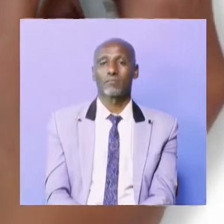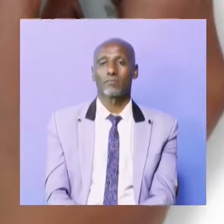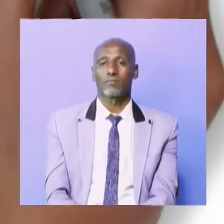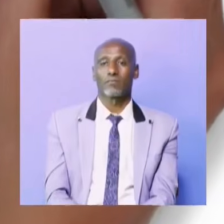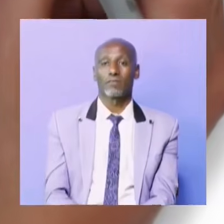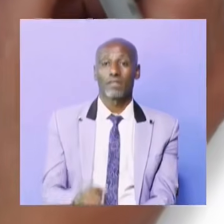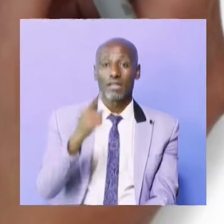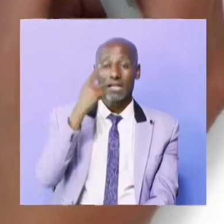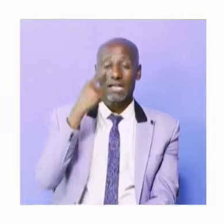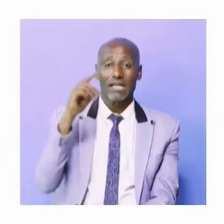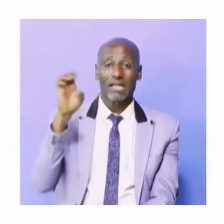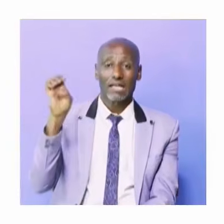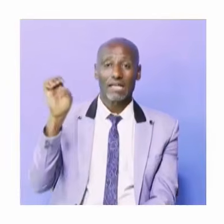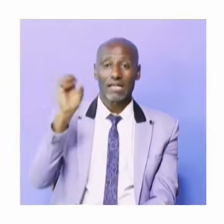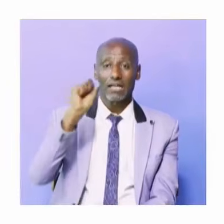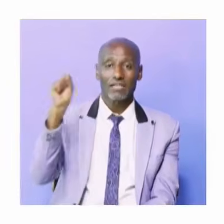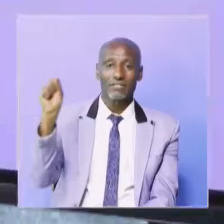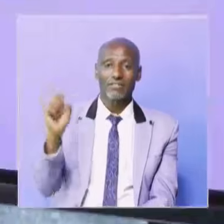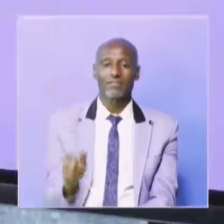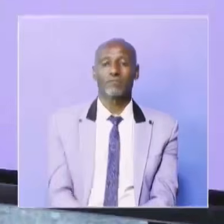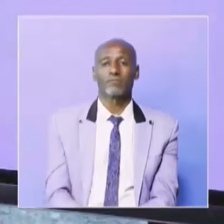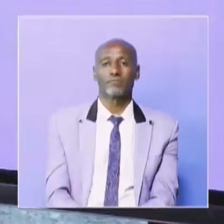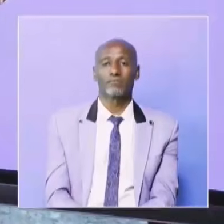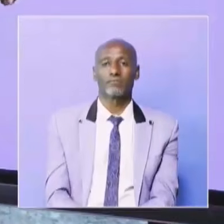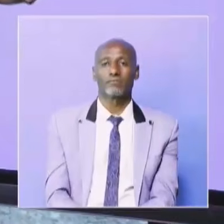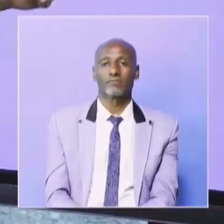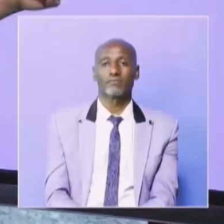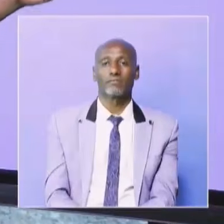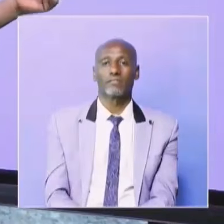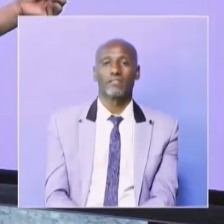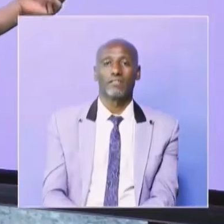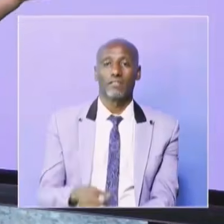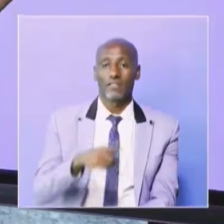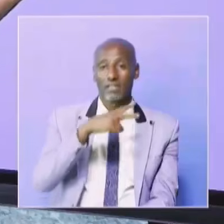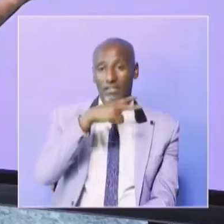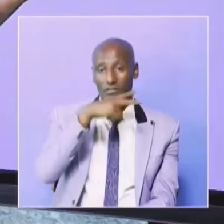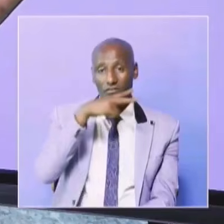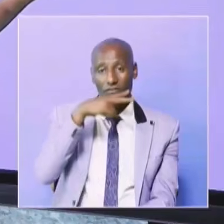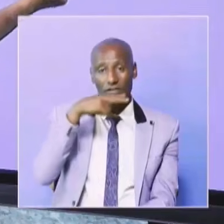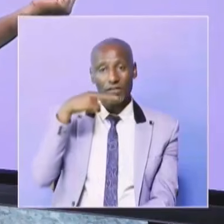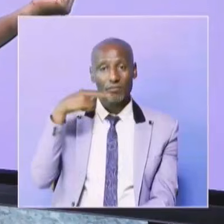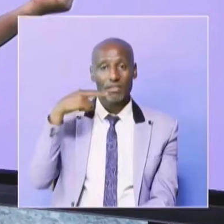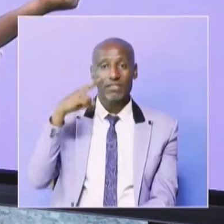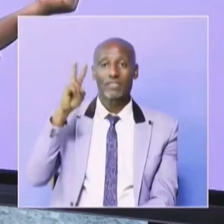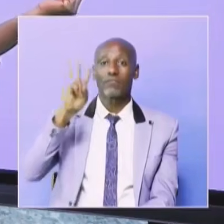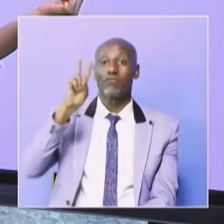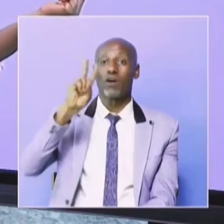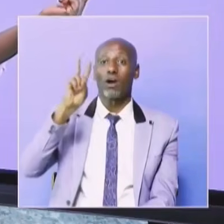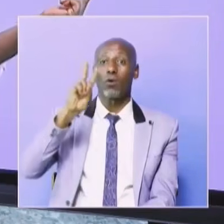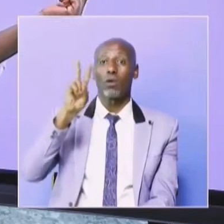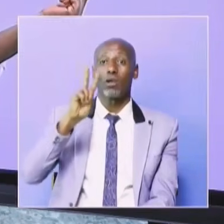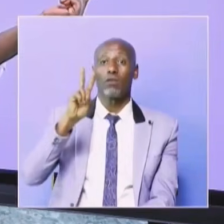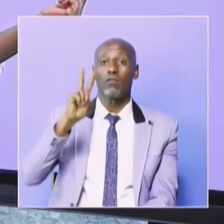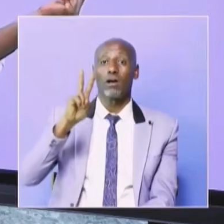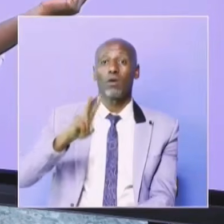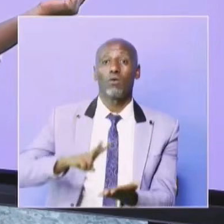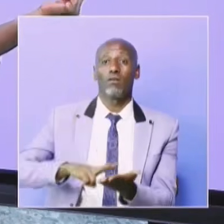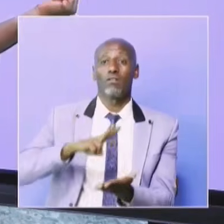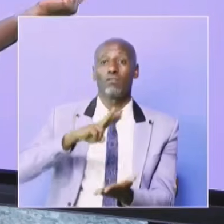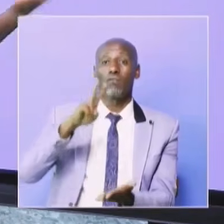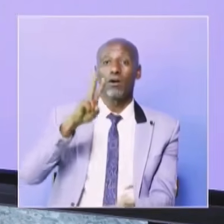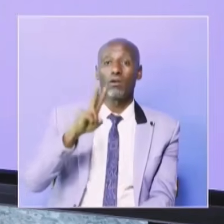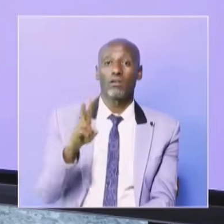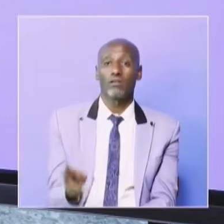this way. But if your verb has got a vowel before the last sound Y or